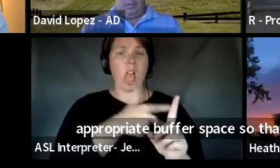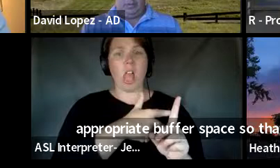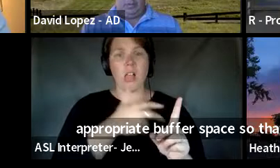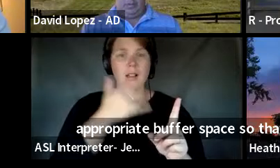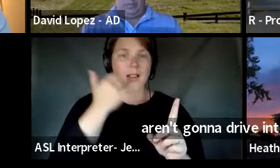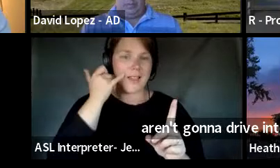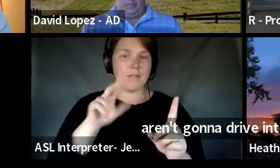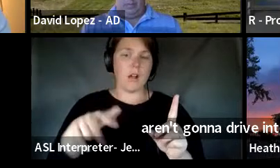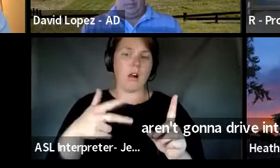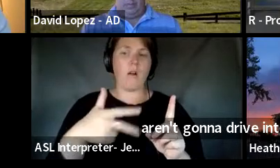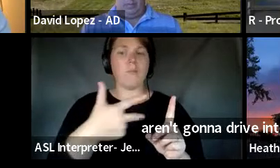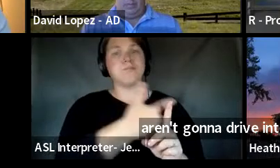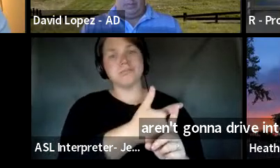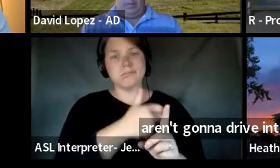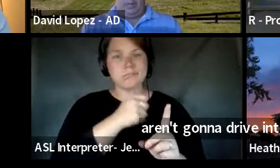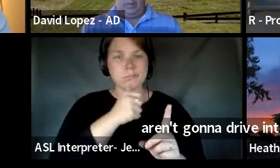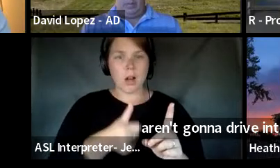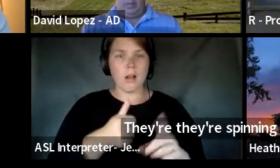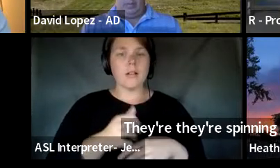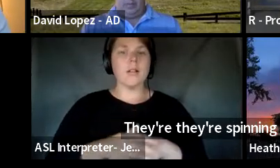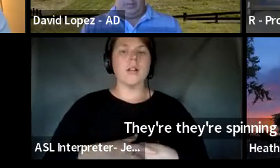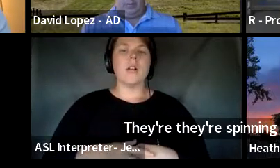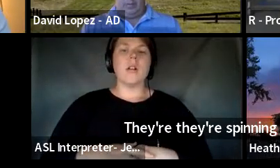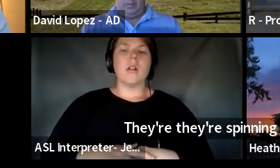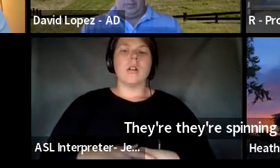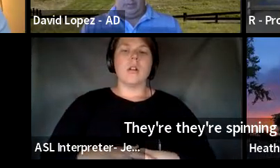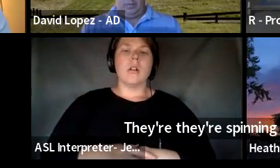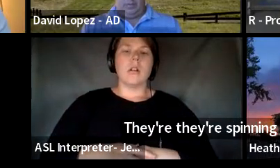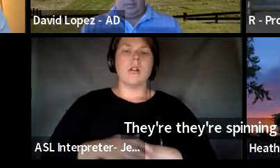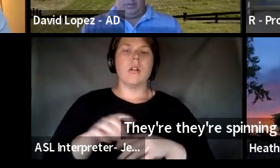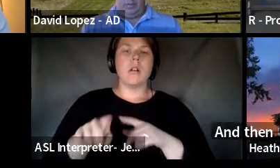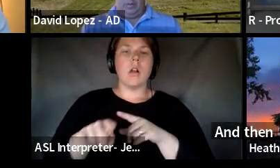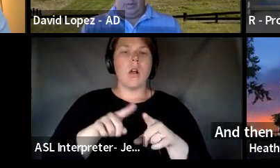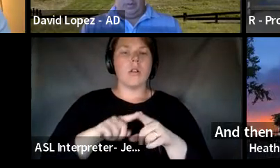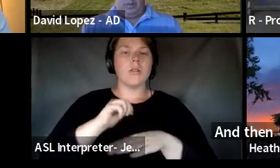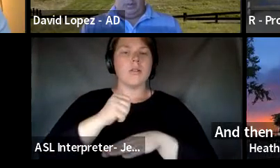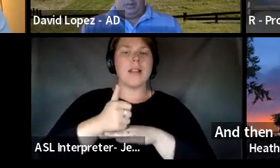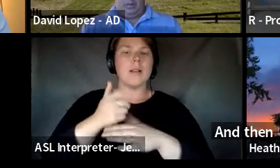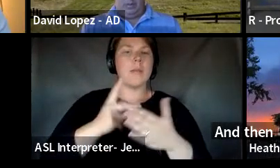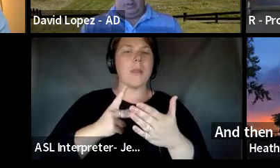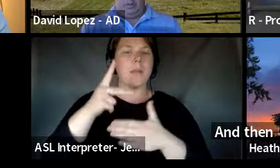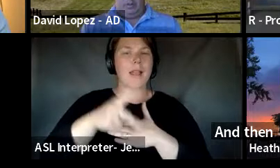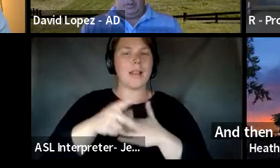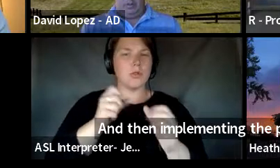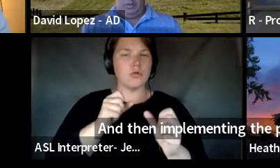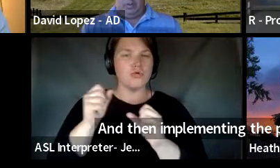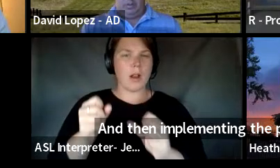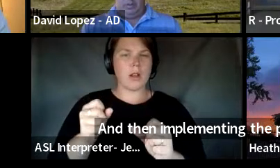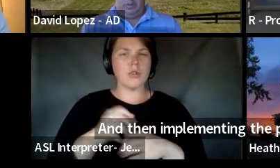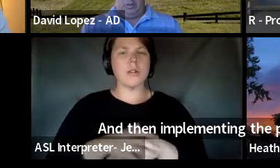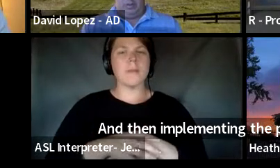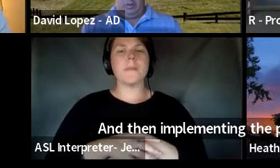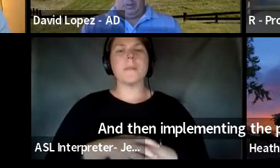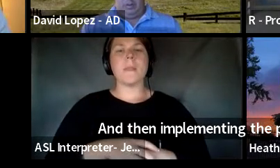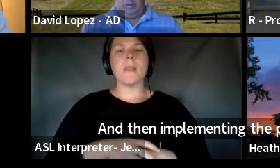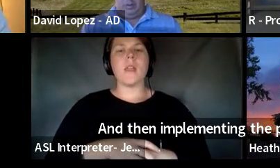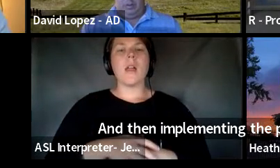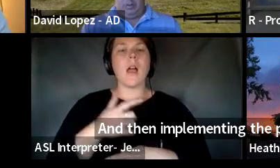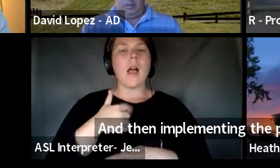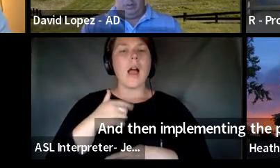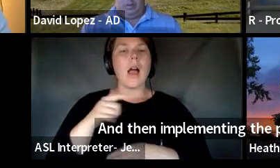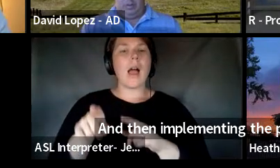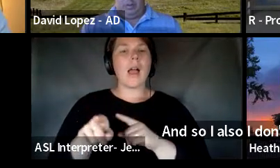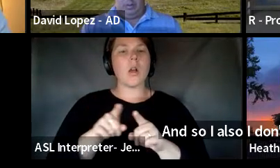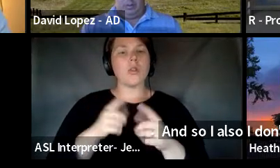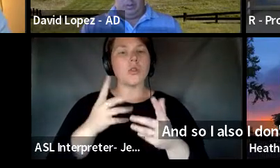off the road, and then implementing the planting strategy. And so I also want to make sure